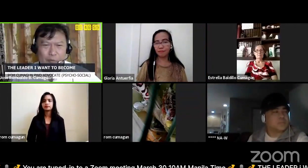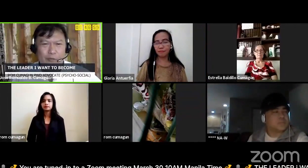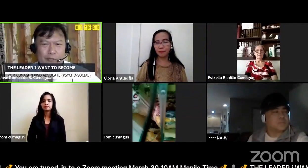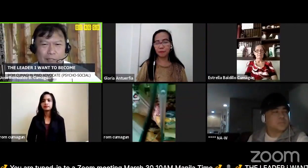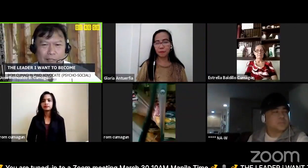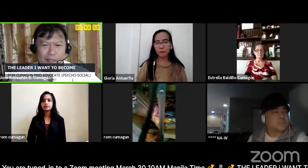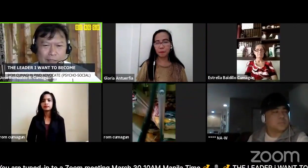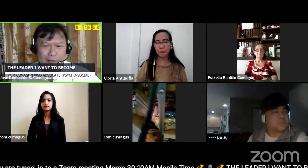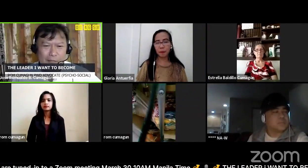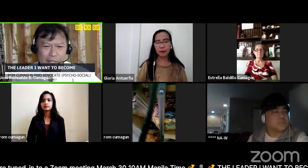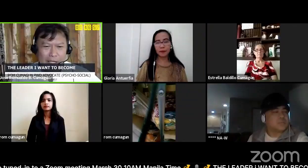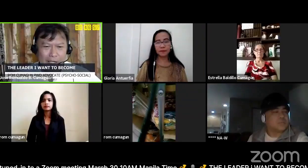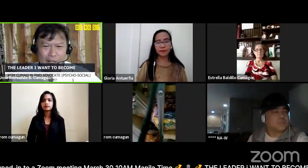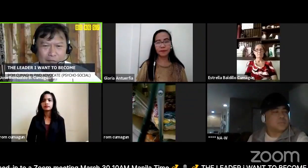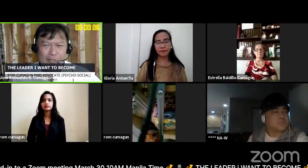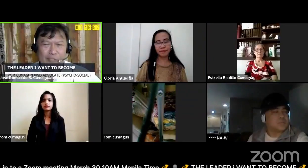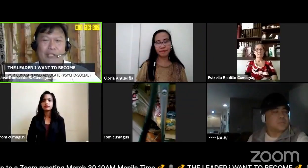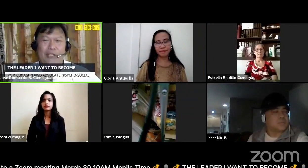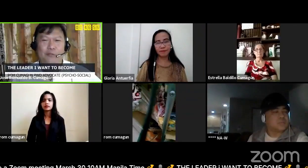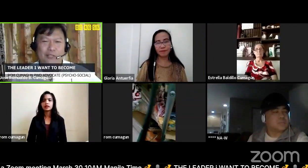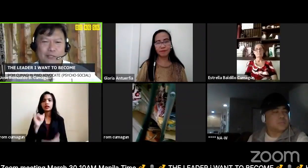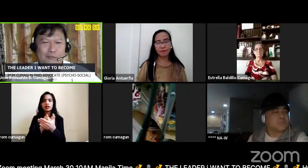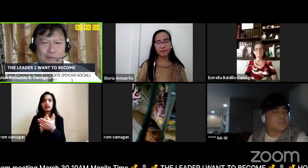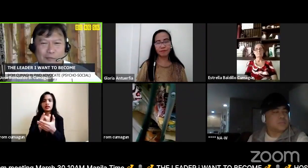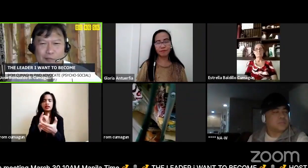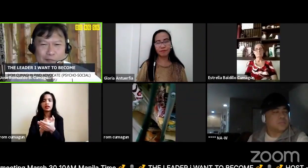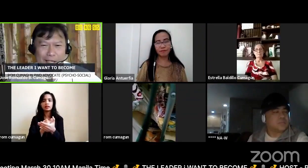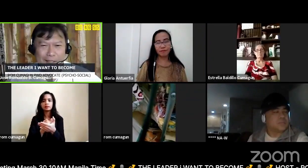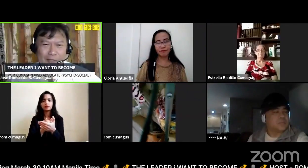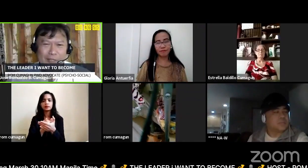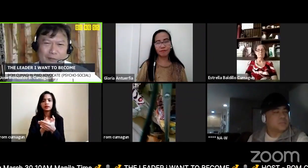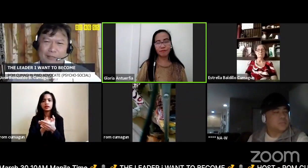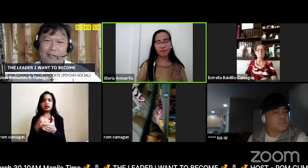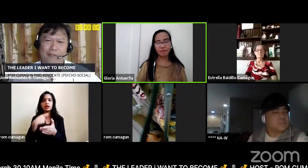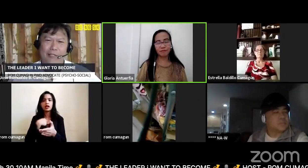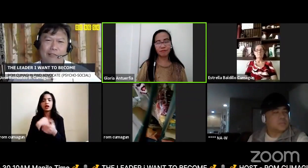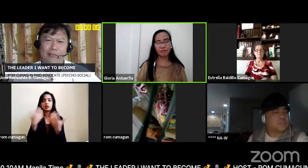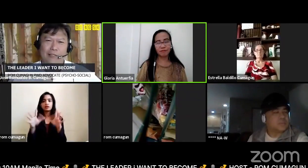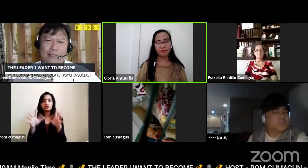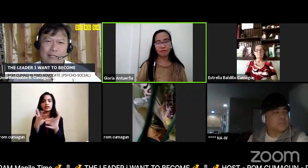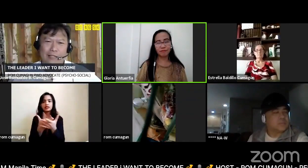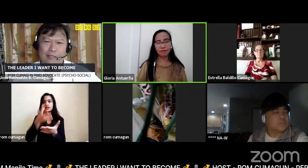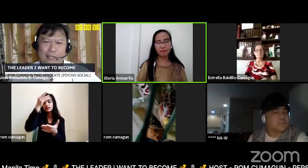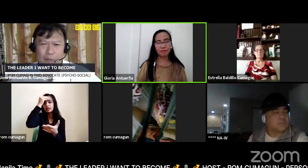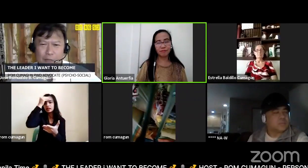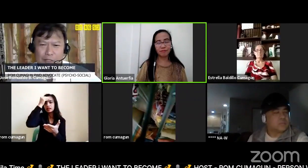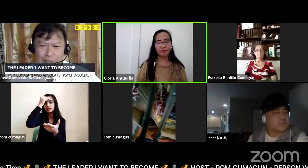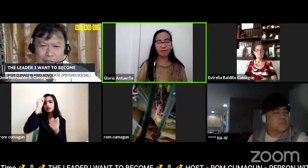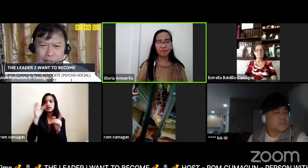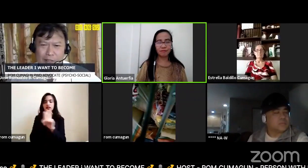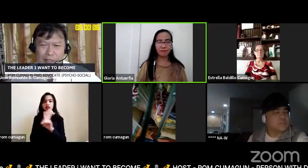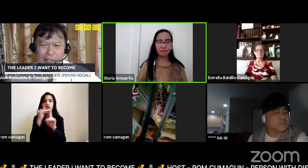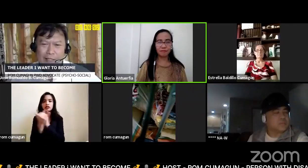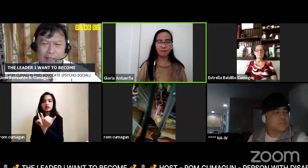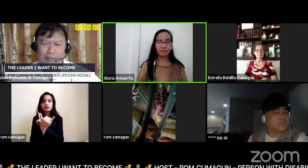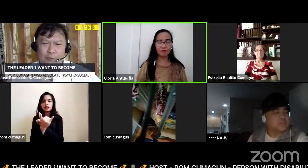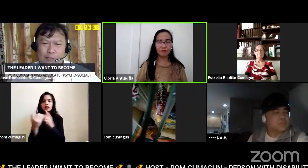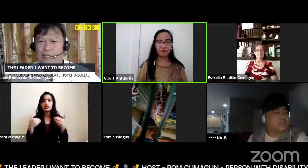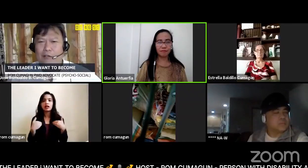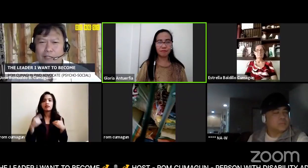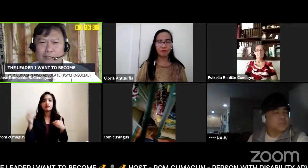And this, I suppose, something I learned from the Jesuits, from the Society of Jesus. They have this skill, which